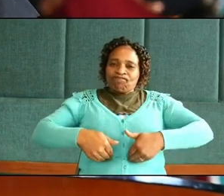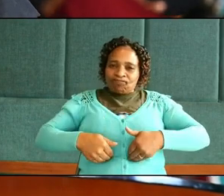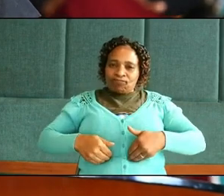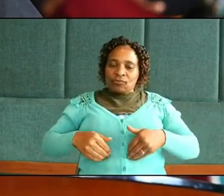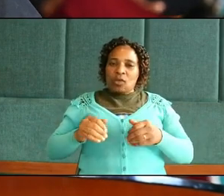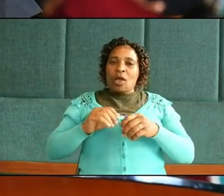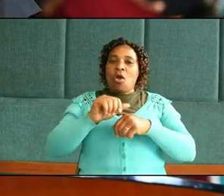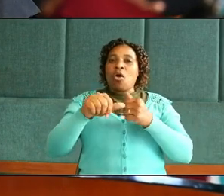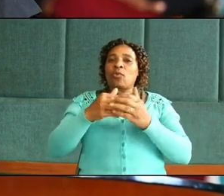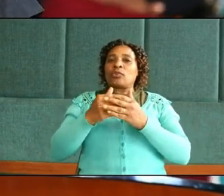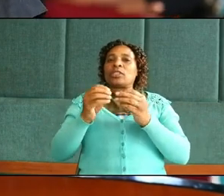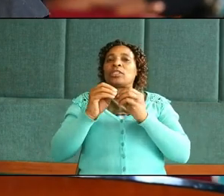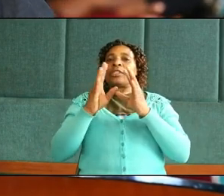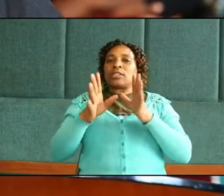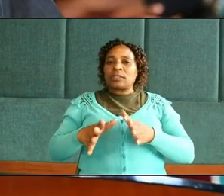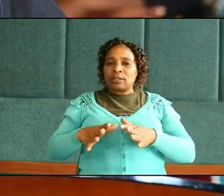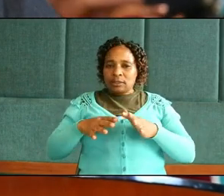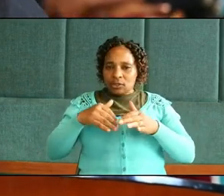Enjoy!